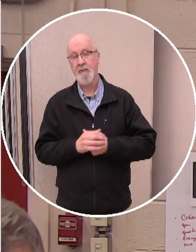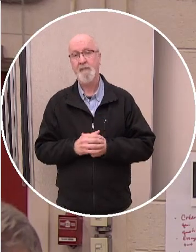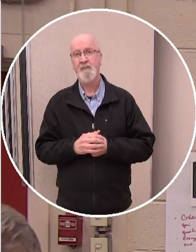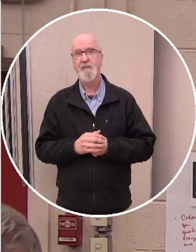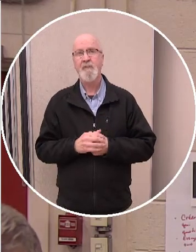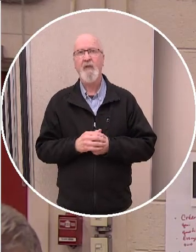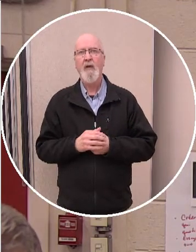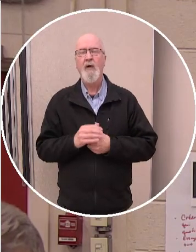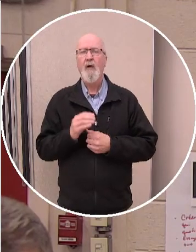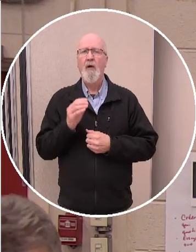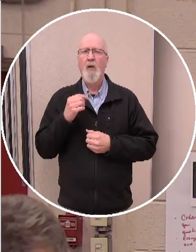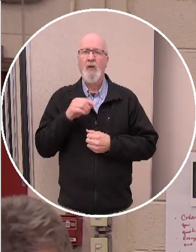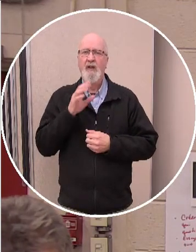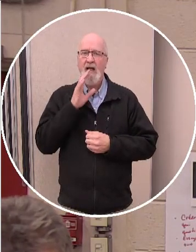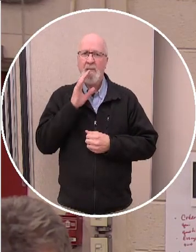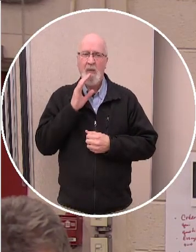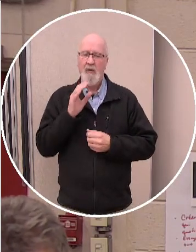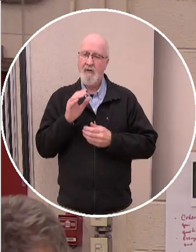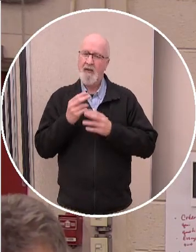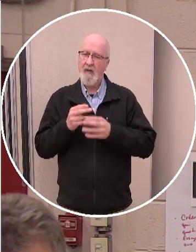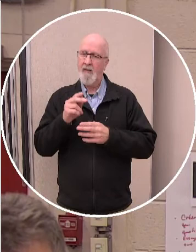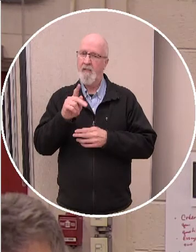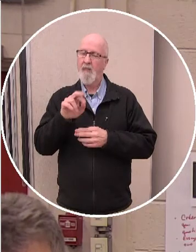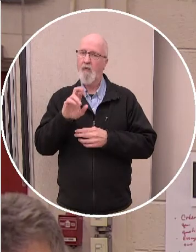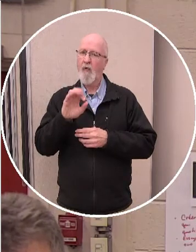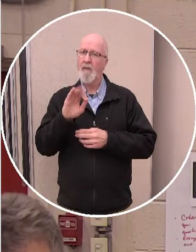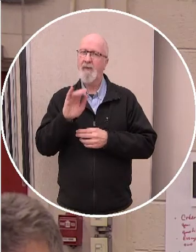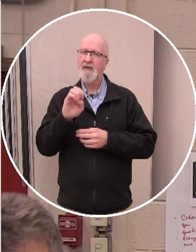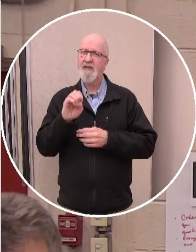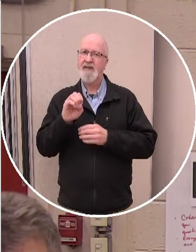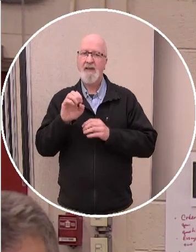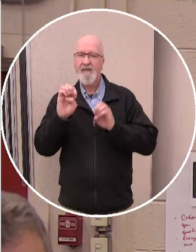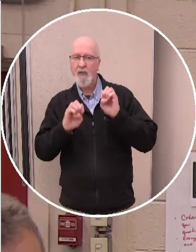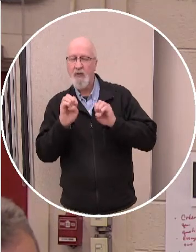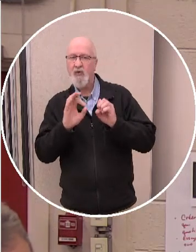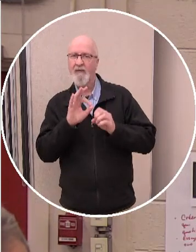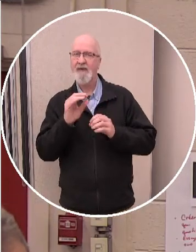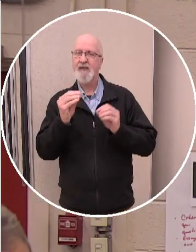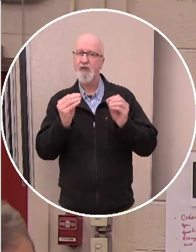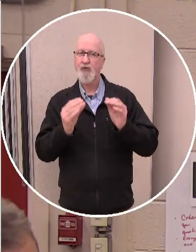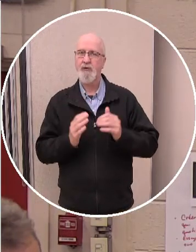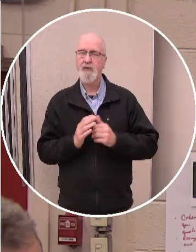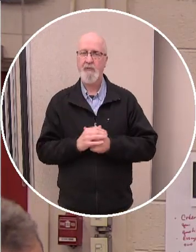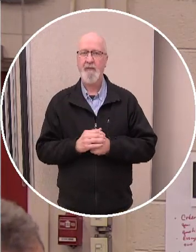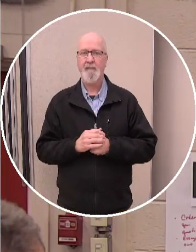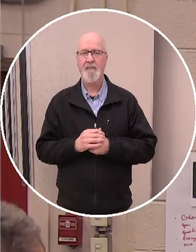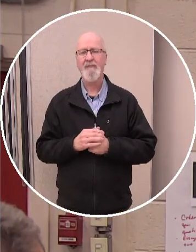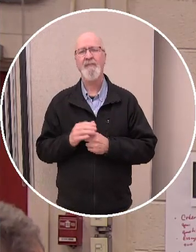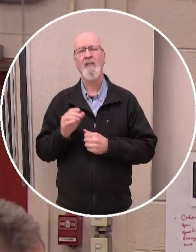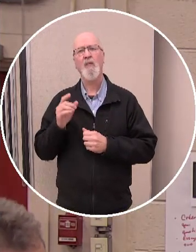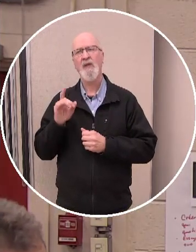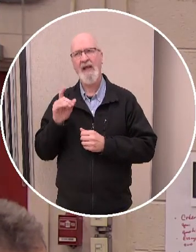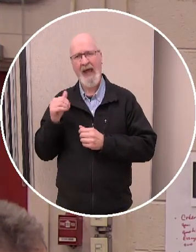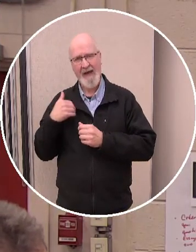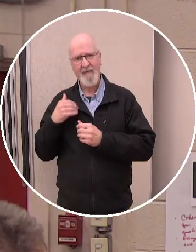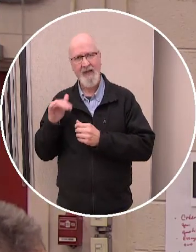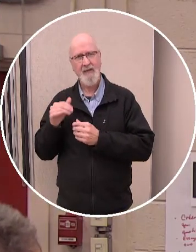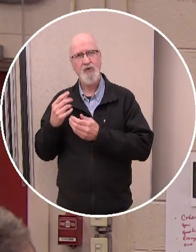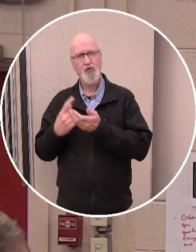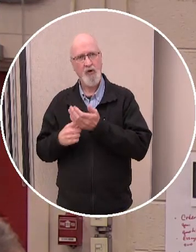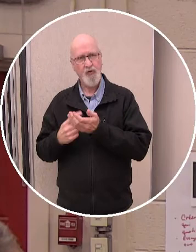the performance appraisal for probationary teachers. We held that discussion. The